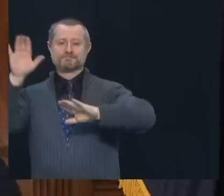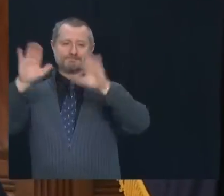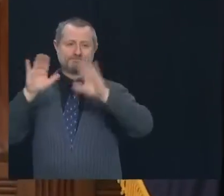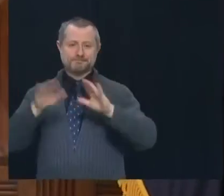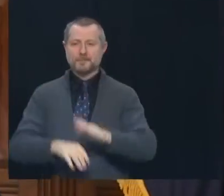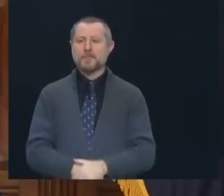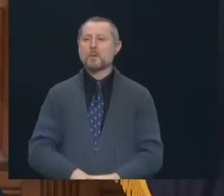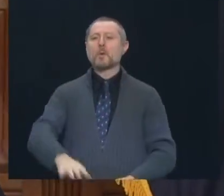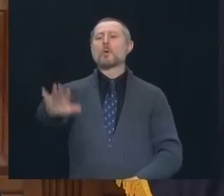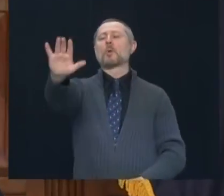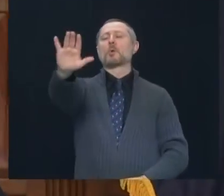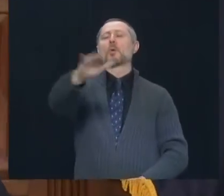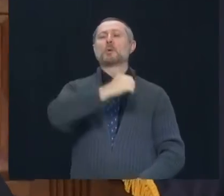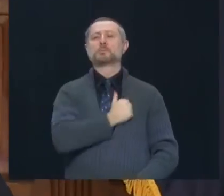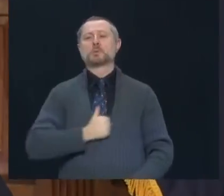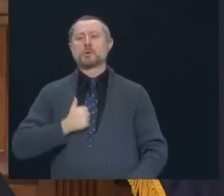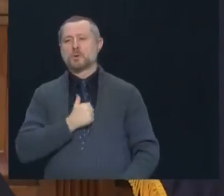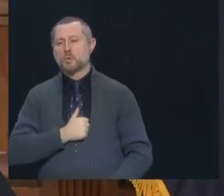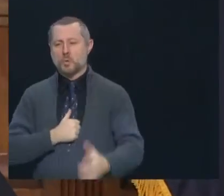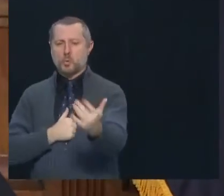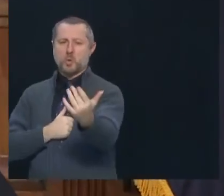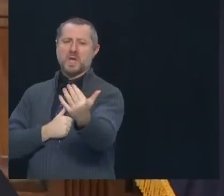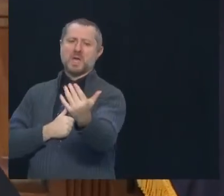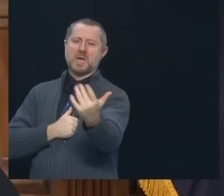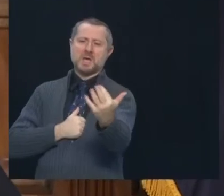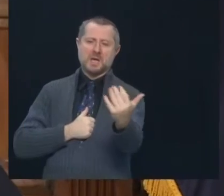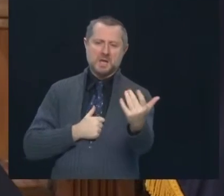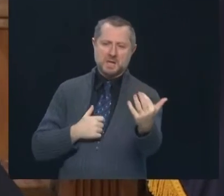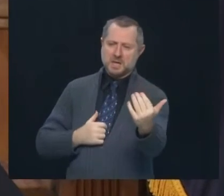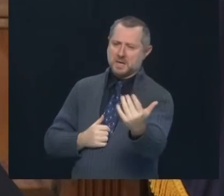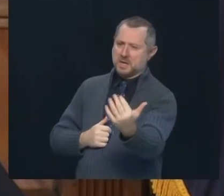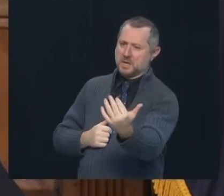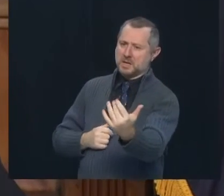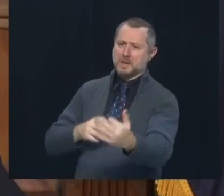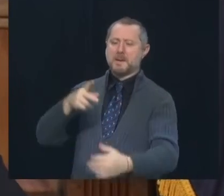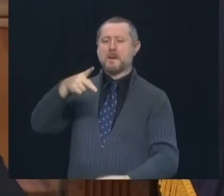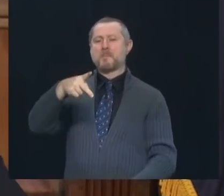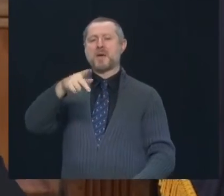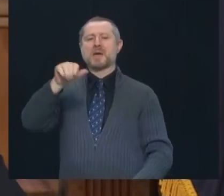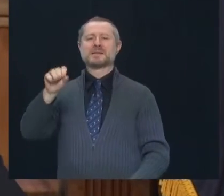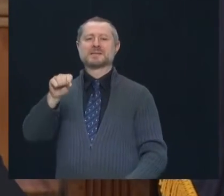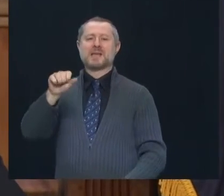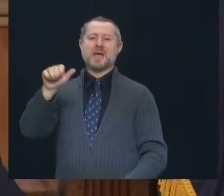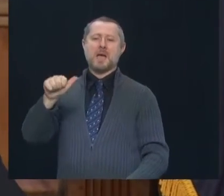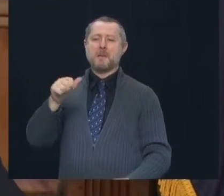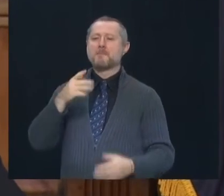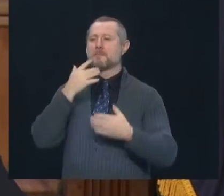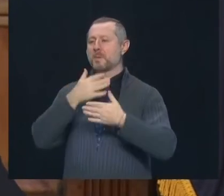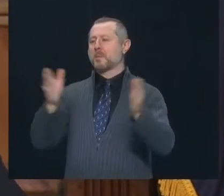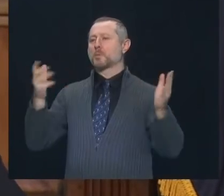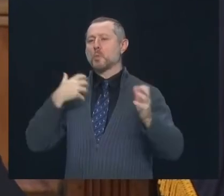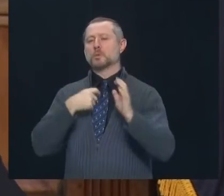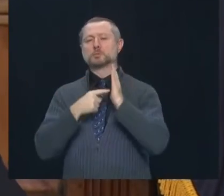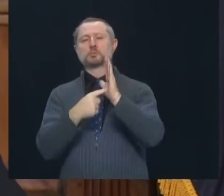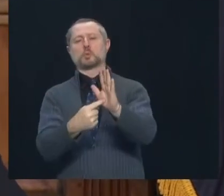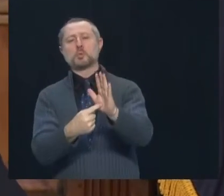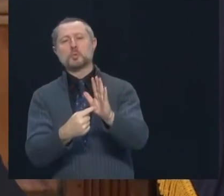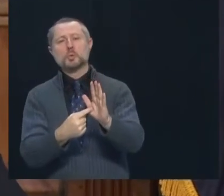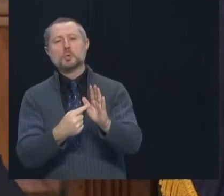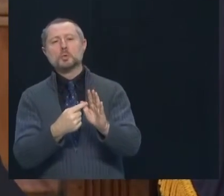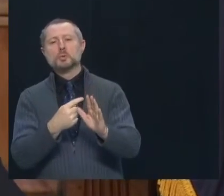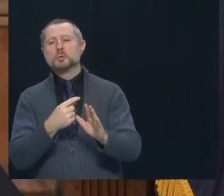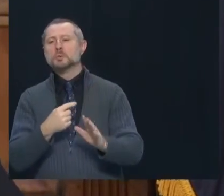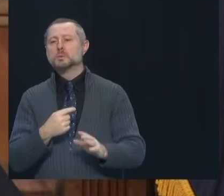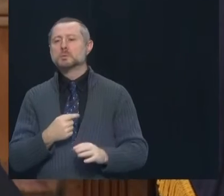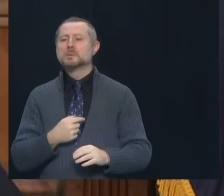Oh, I'm sorry, before we do questions. We have a PSA that we want to show you, which is going